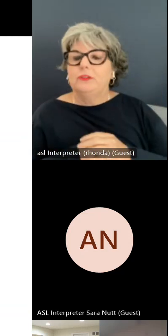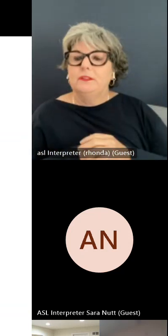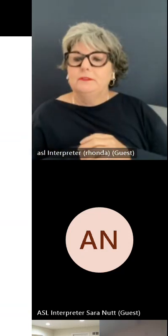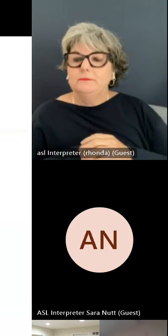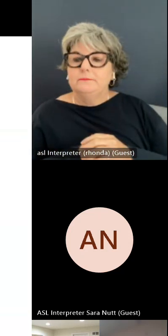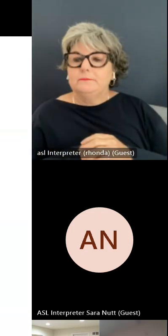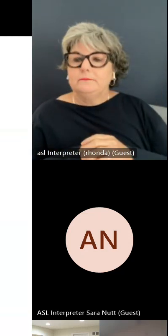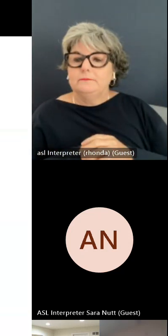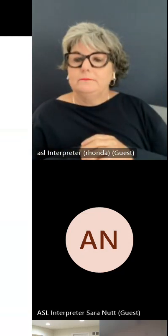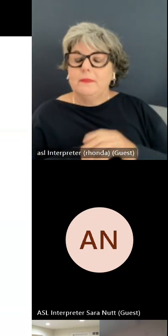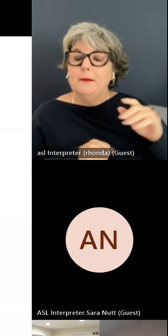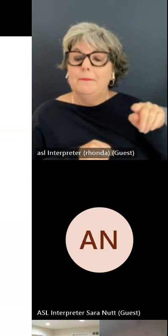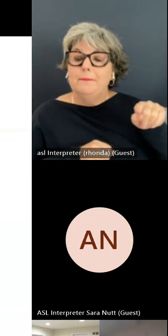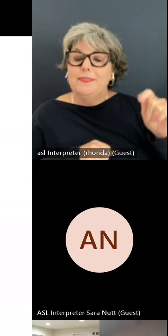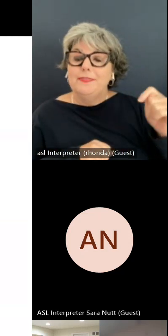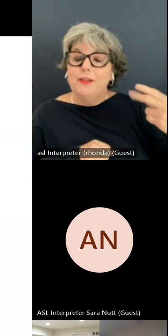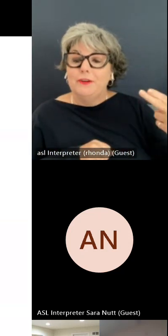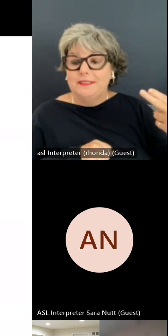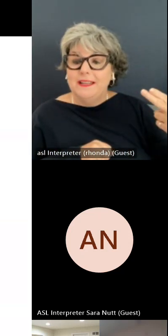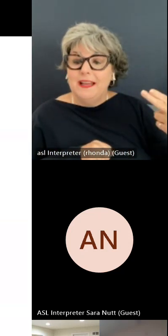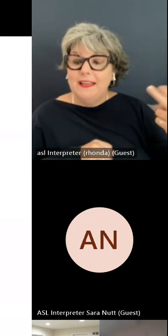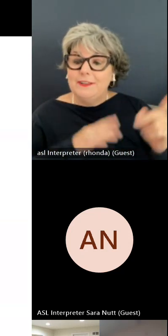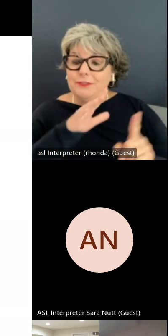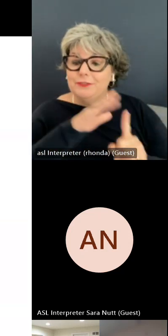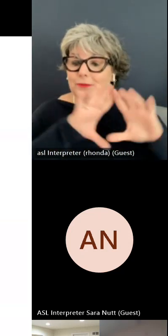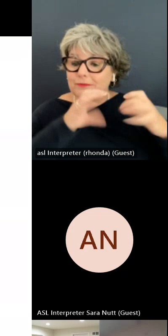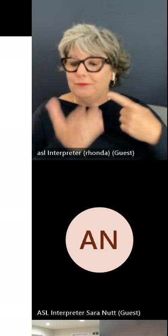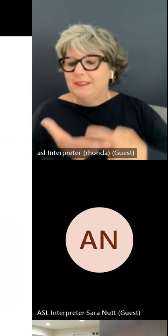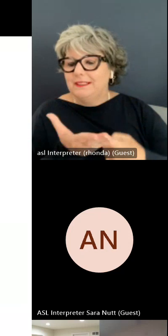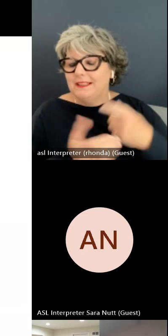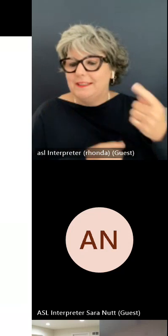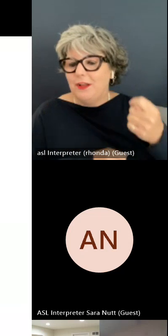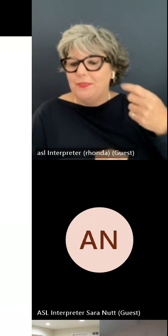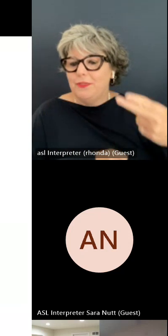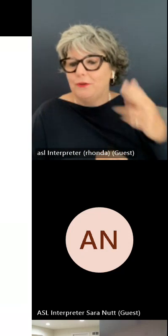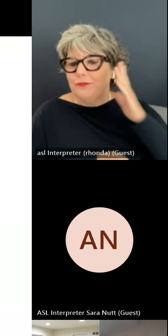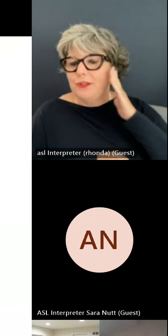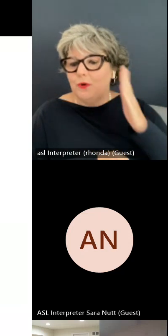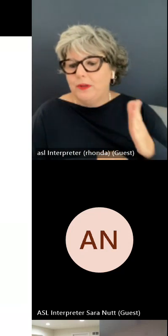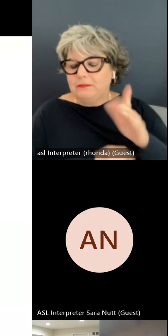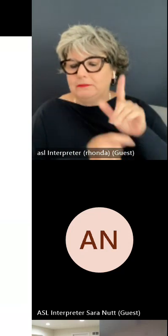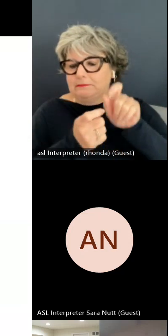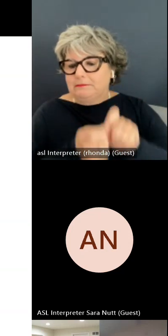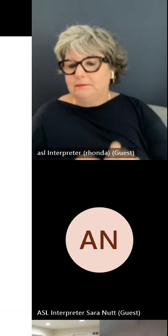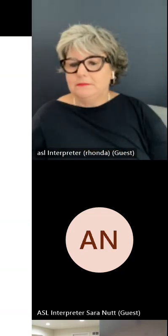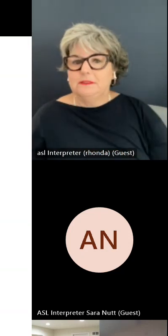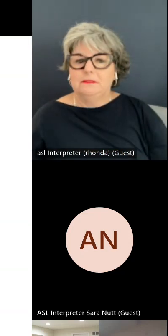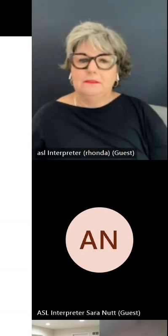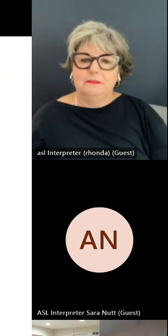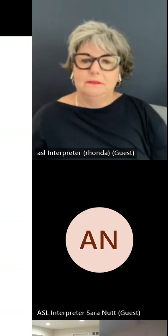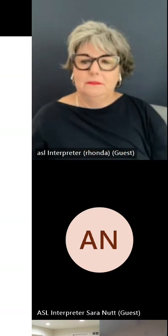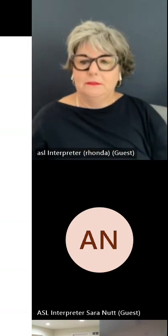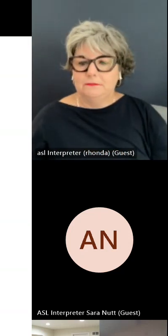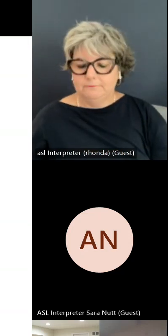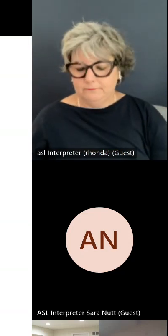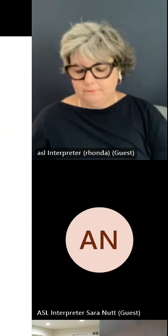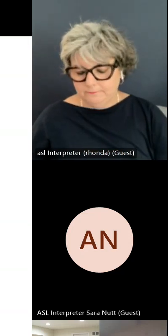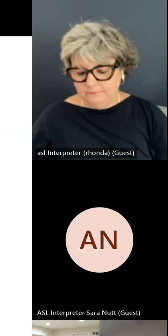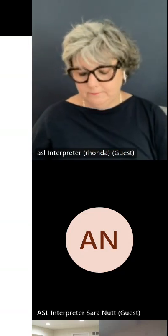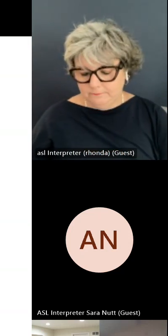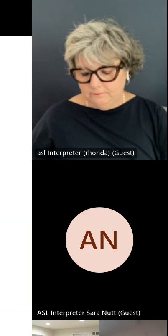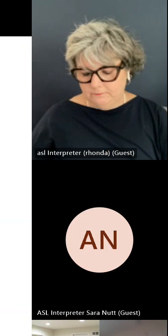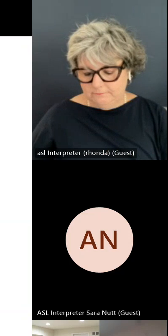again, Thursday, come to our class, and we're going to cover that in painful detail. And just to amplify,